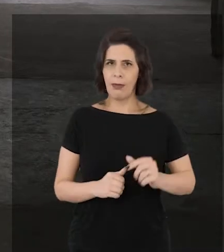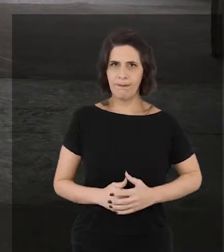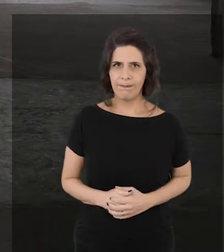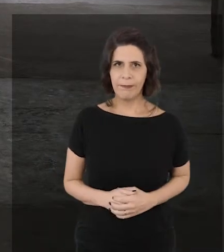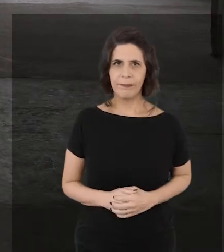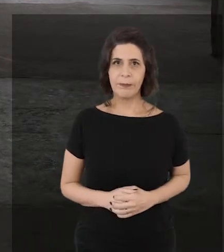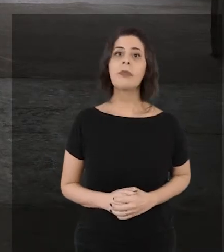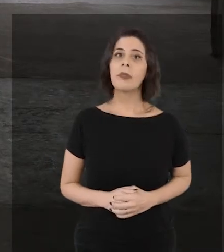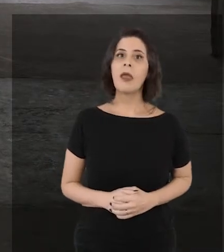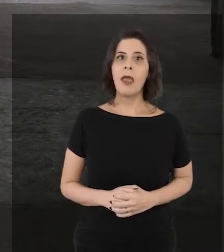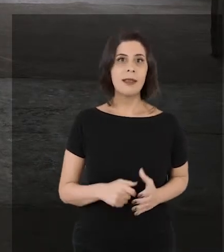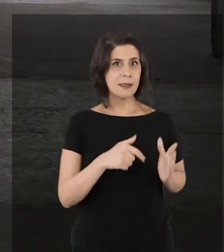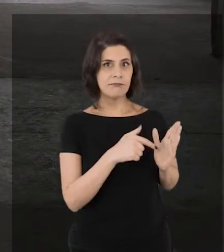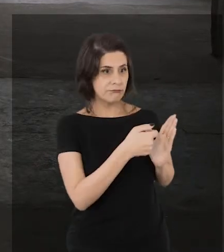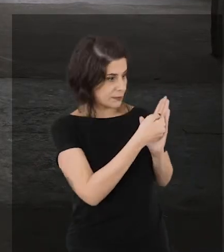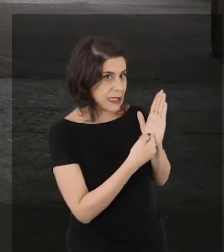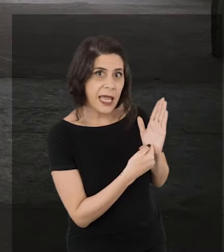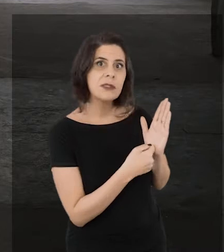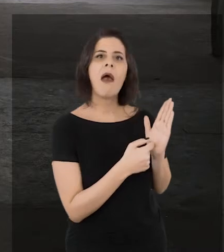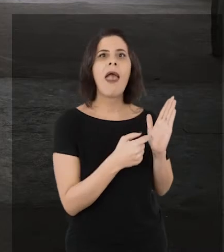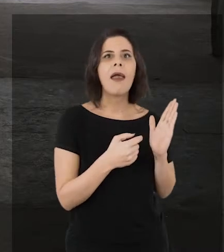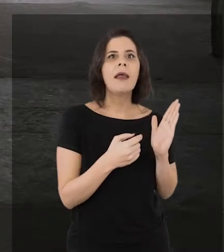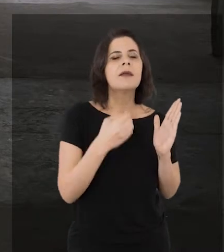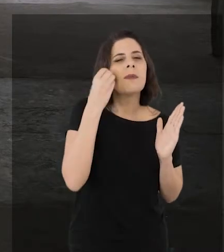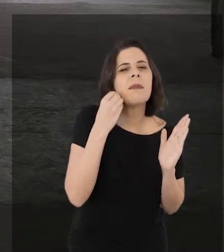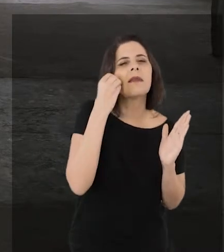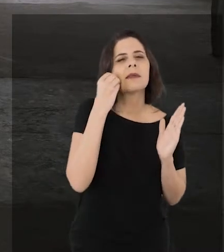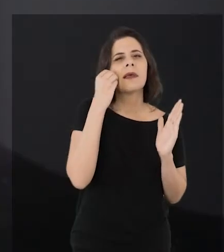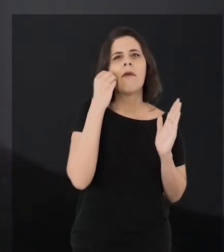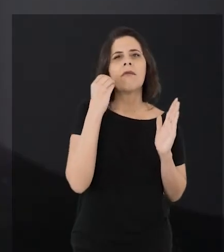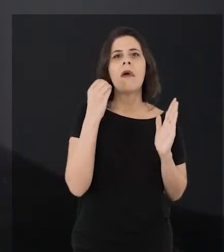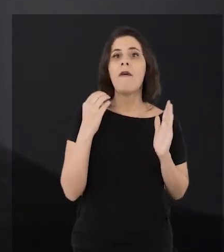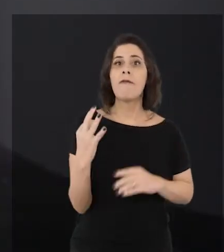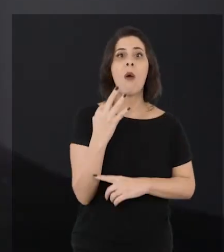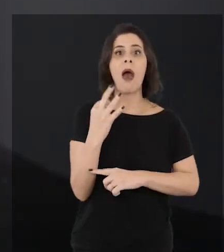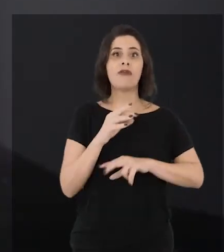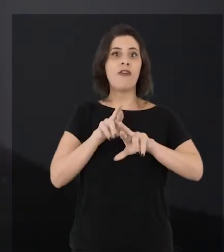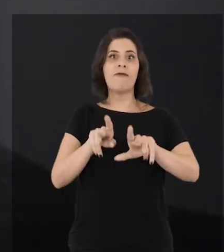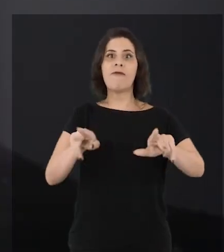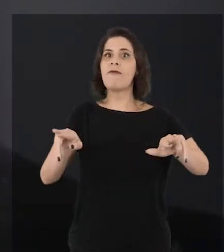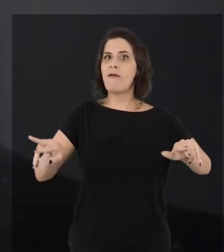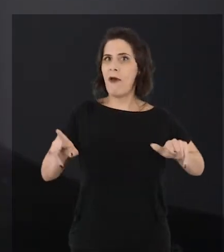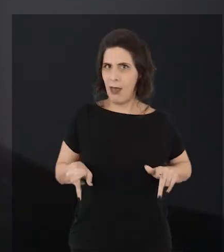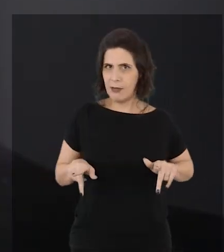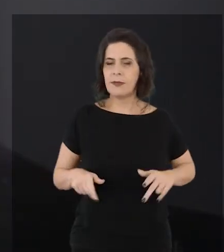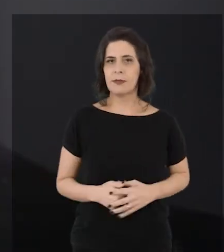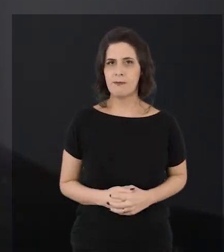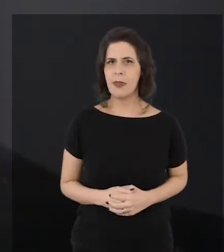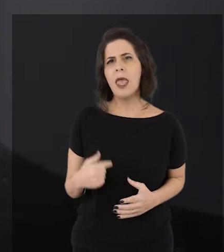that what it did through formal experimentation. And I've been trying